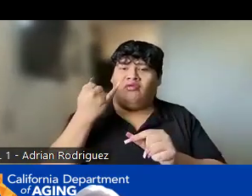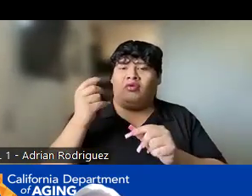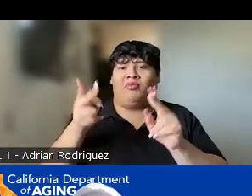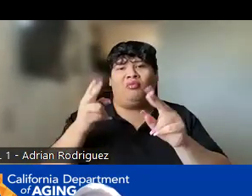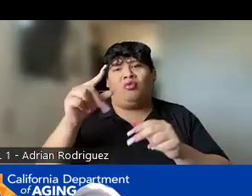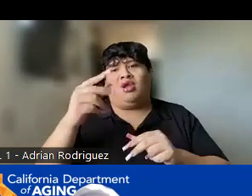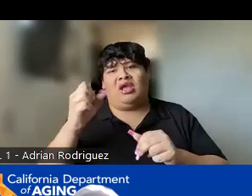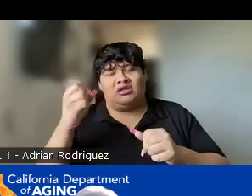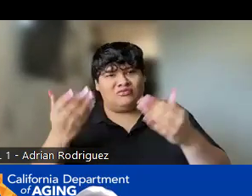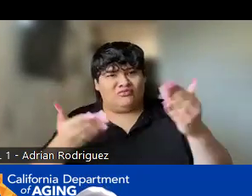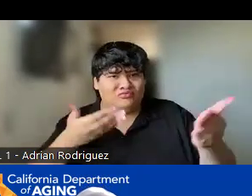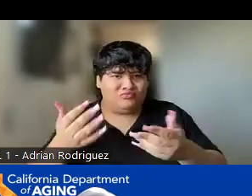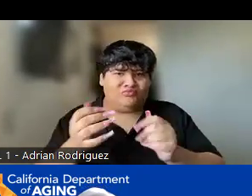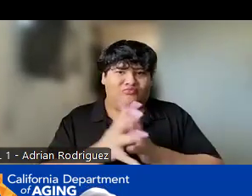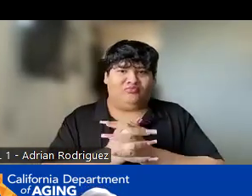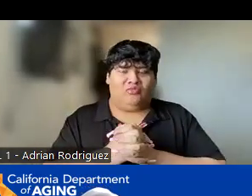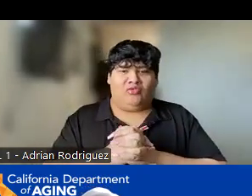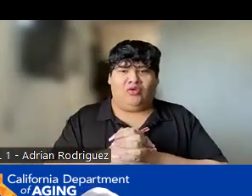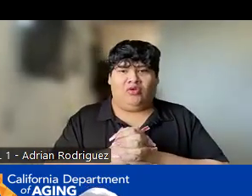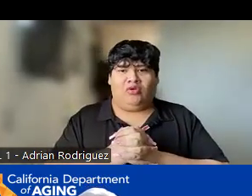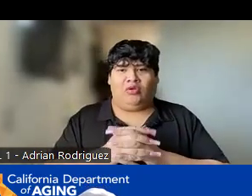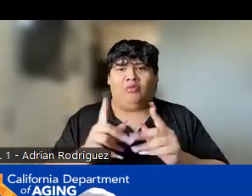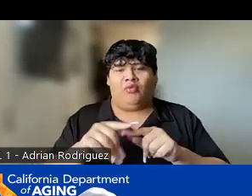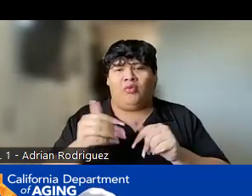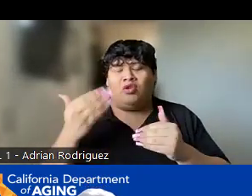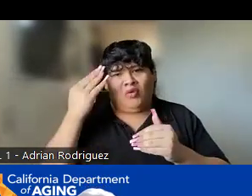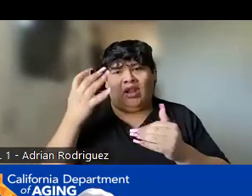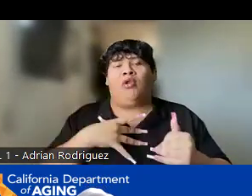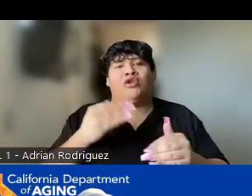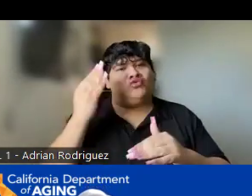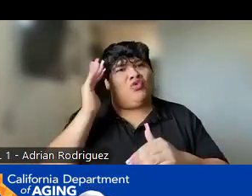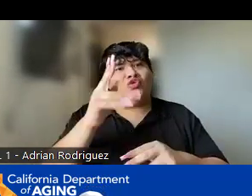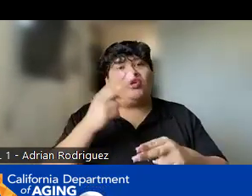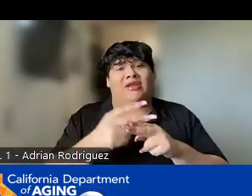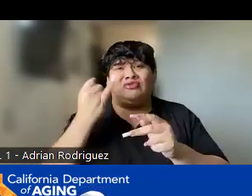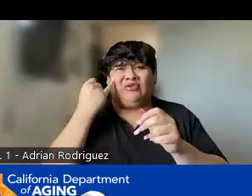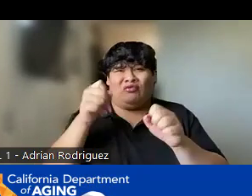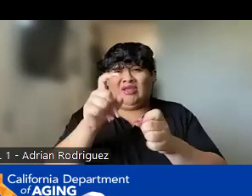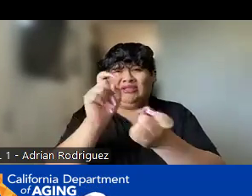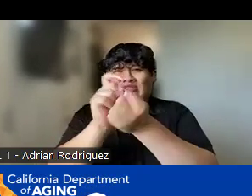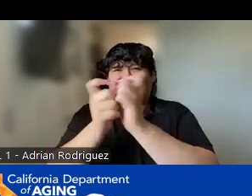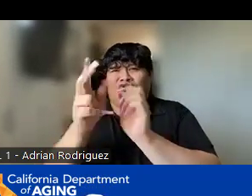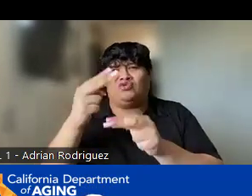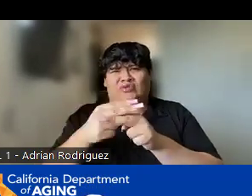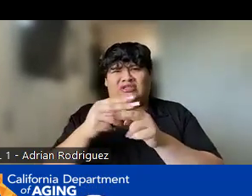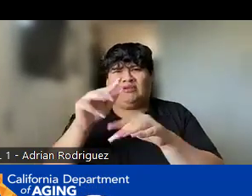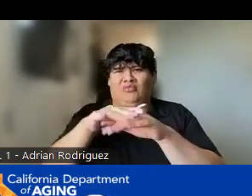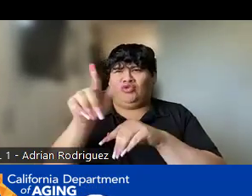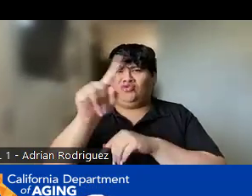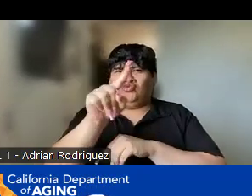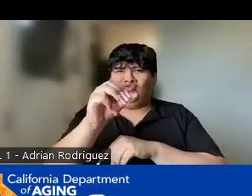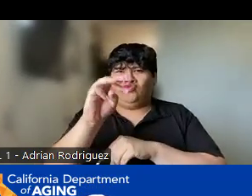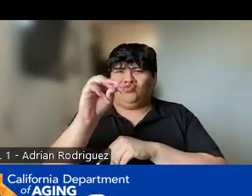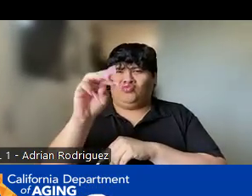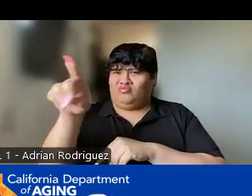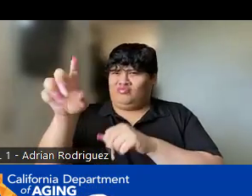guest on it now, but we'd love to know your name. So please change your name. And if you need any assistance with that, staff's